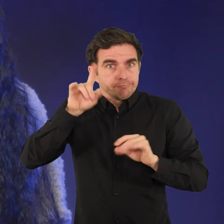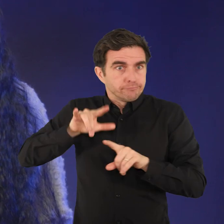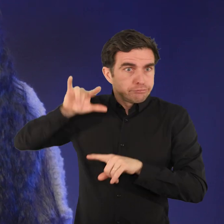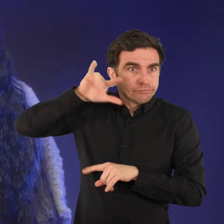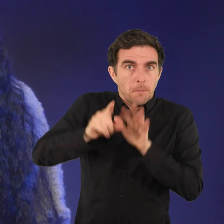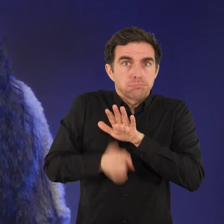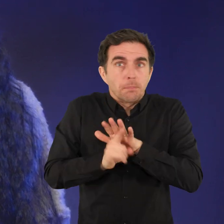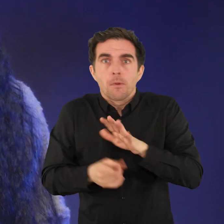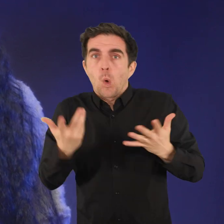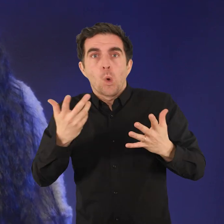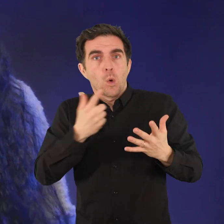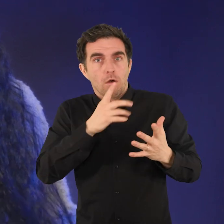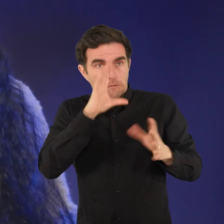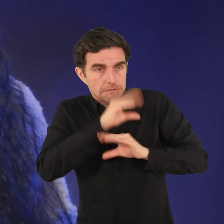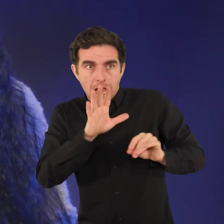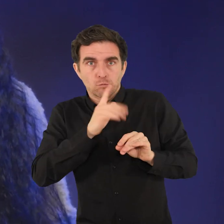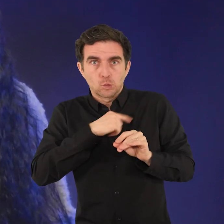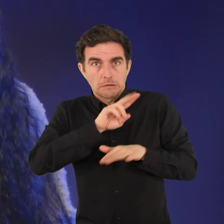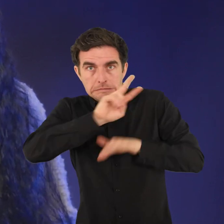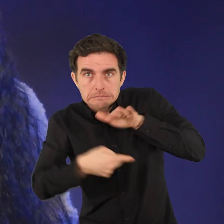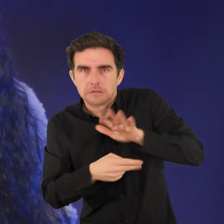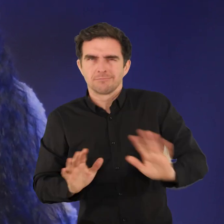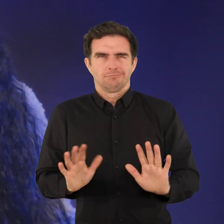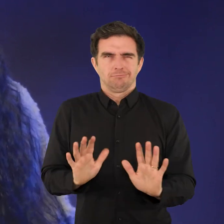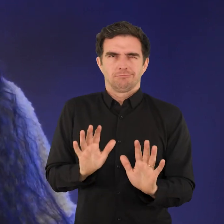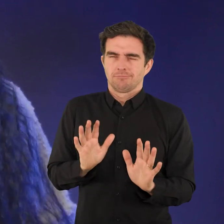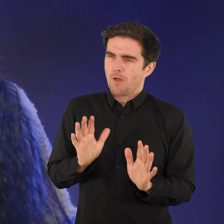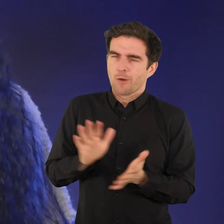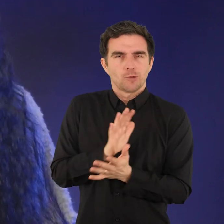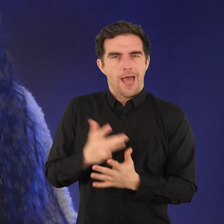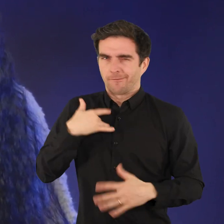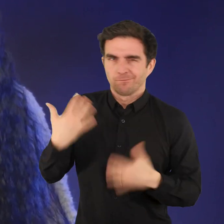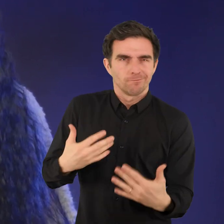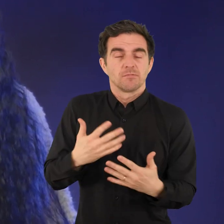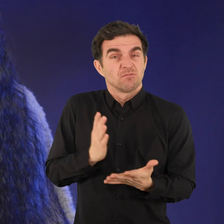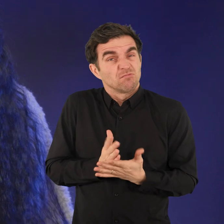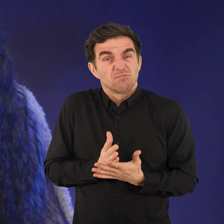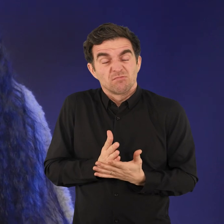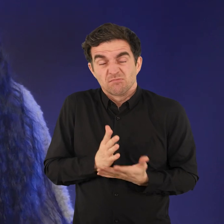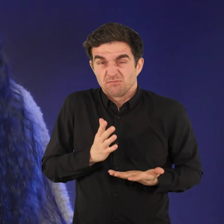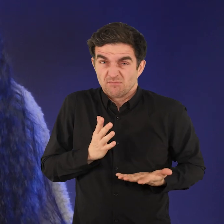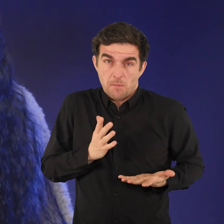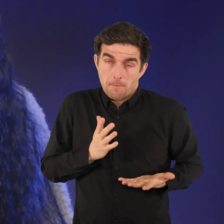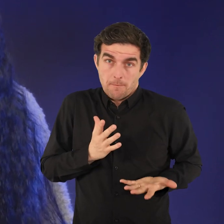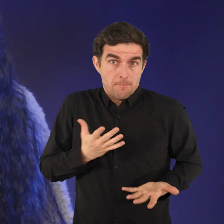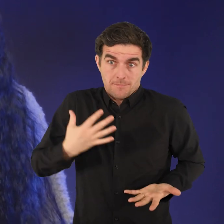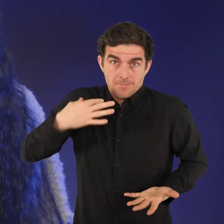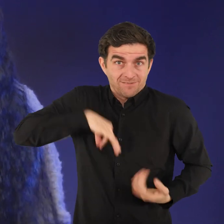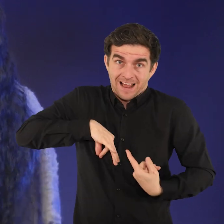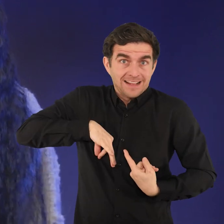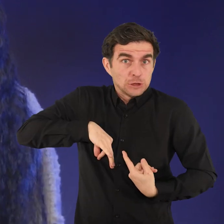bunkers, and just, go back to a regular life that a lot of people right now taking for granted, but for us it's a privilege right